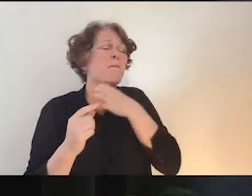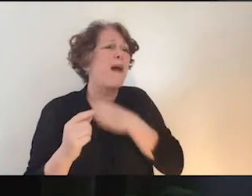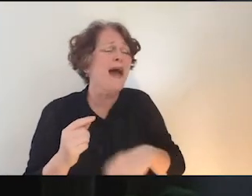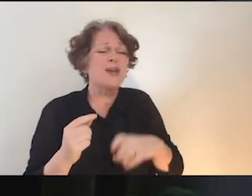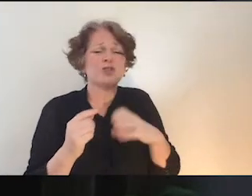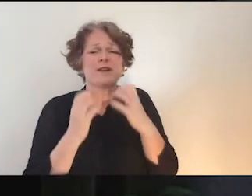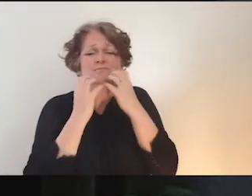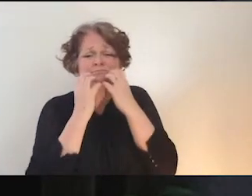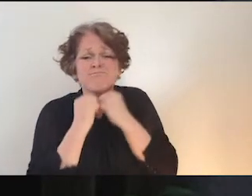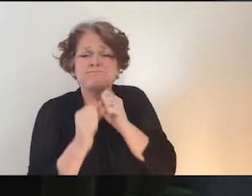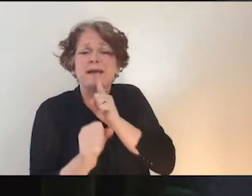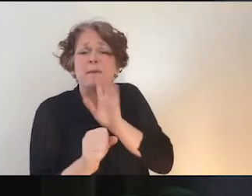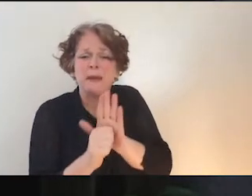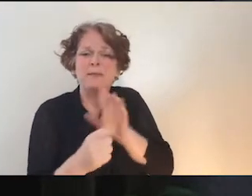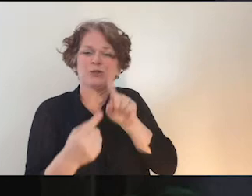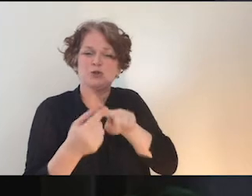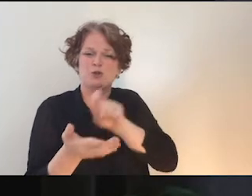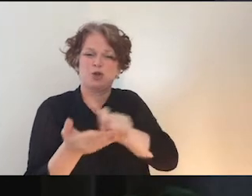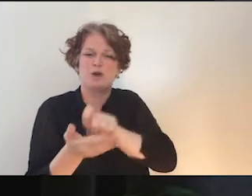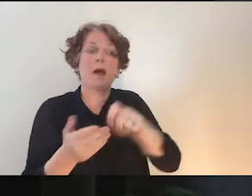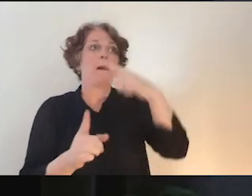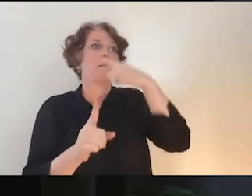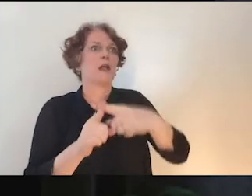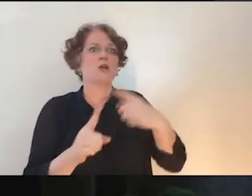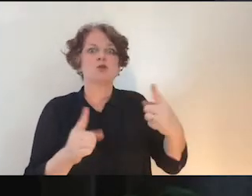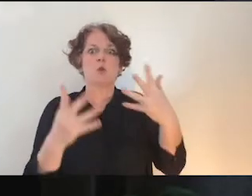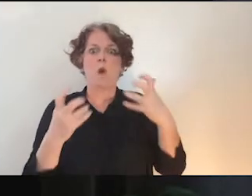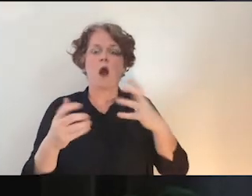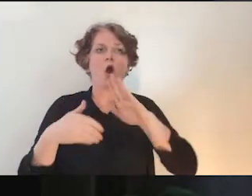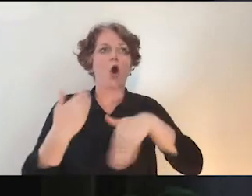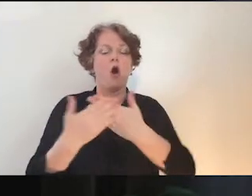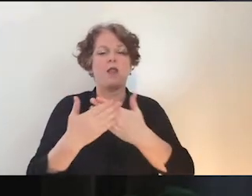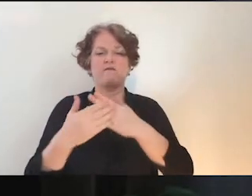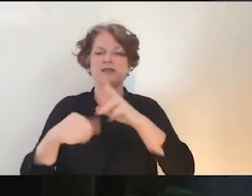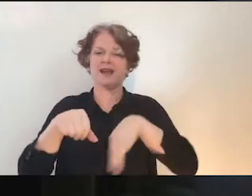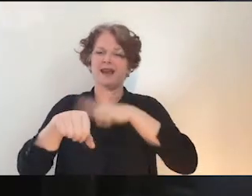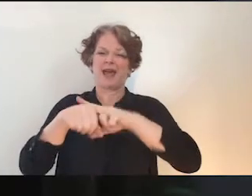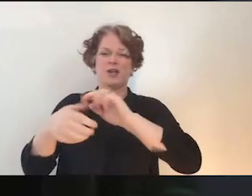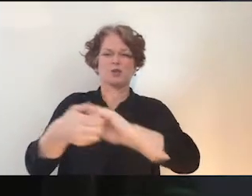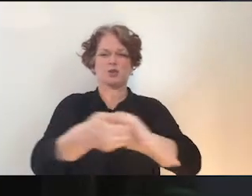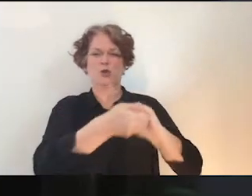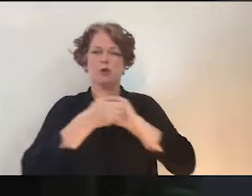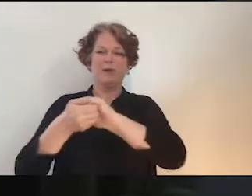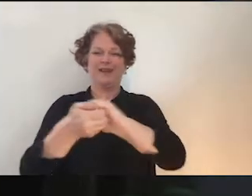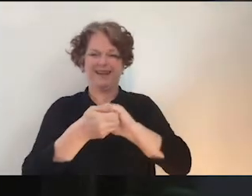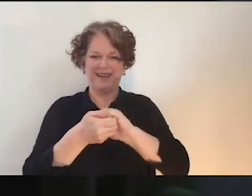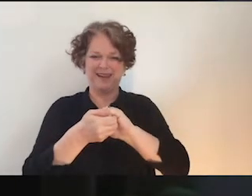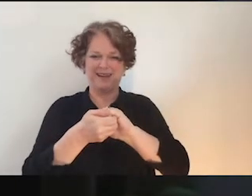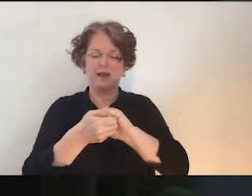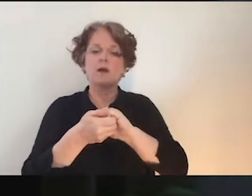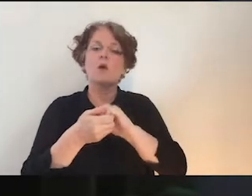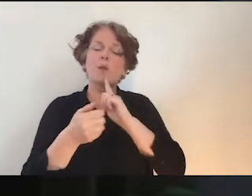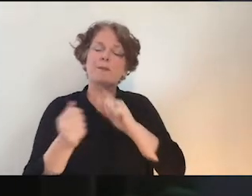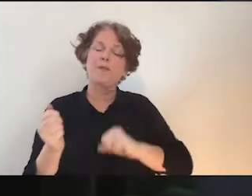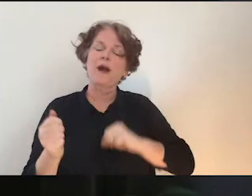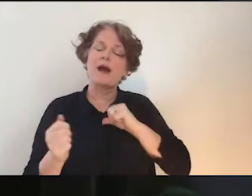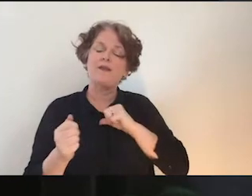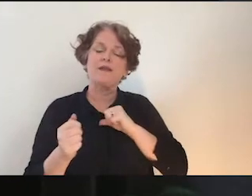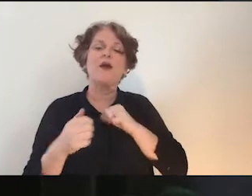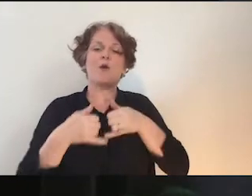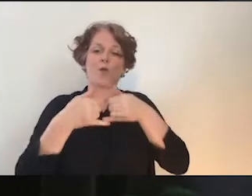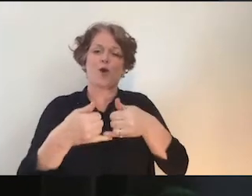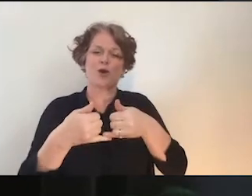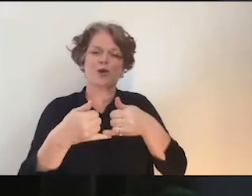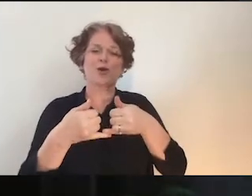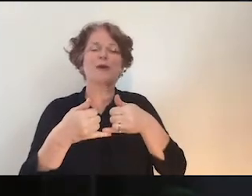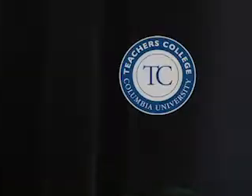journalism, and for your powerful call for a national unity rooted in a common humanity, we proudly award you the Teachers College